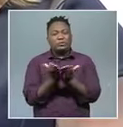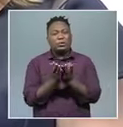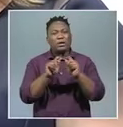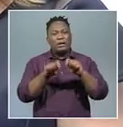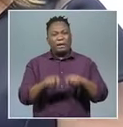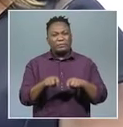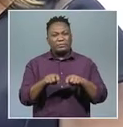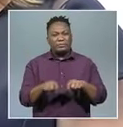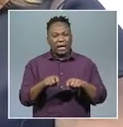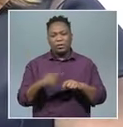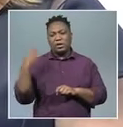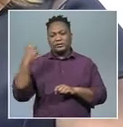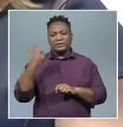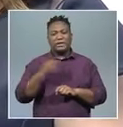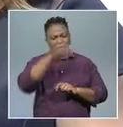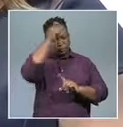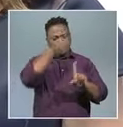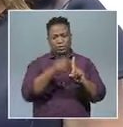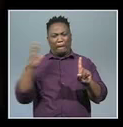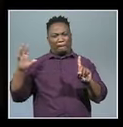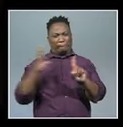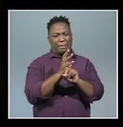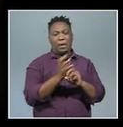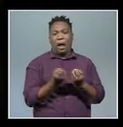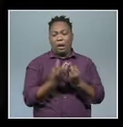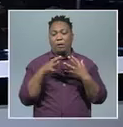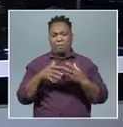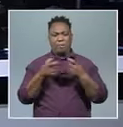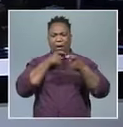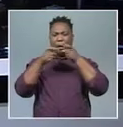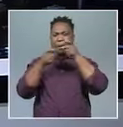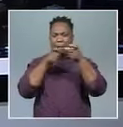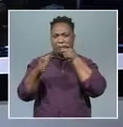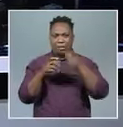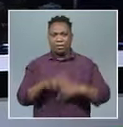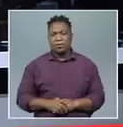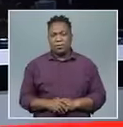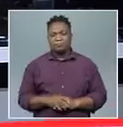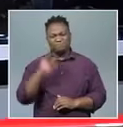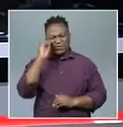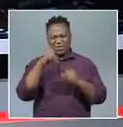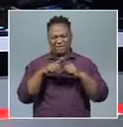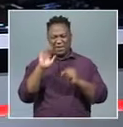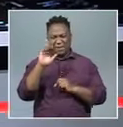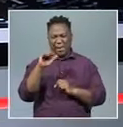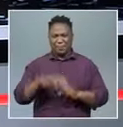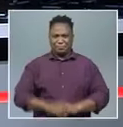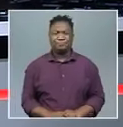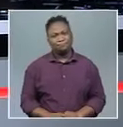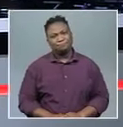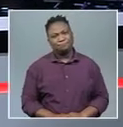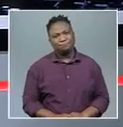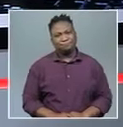and outrage at the San Susi Girls' School in Stellenbosch. From me and the team, it's a very good night.